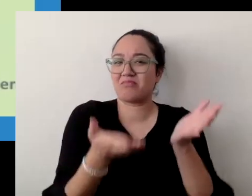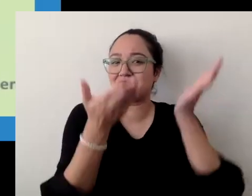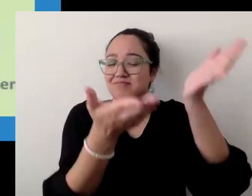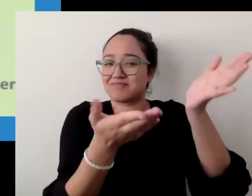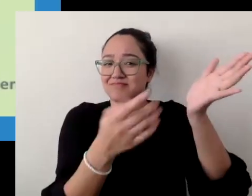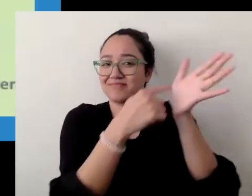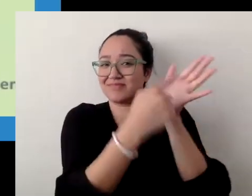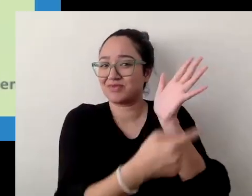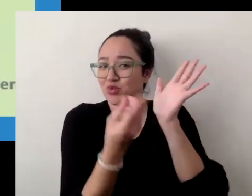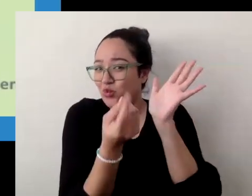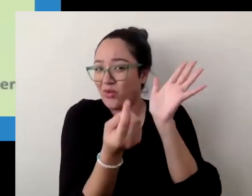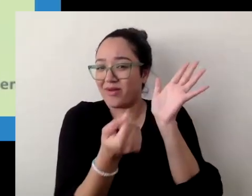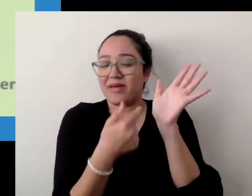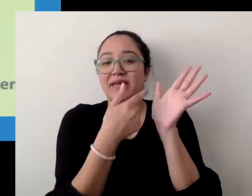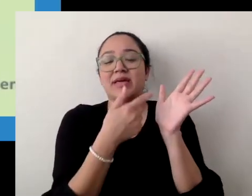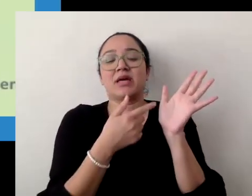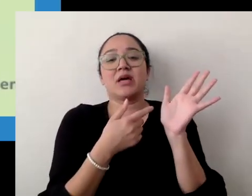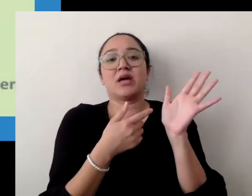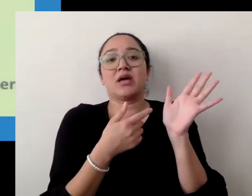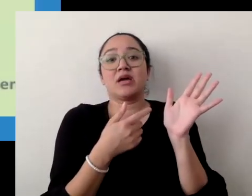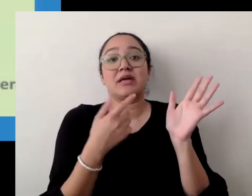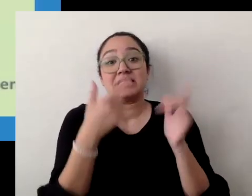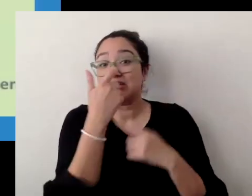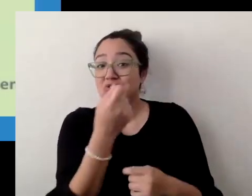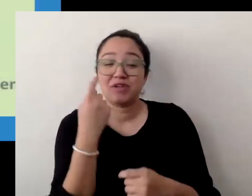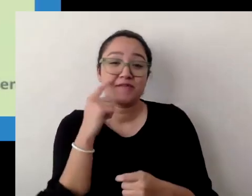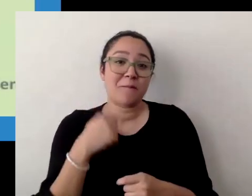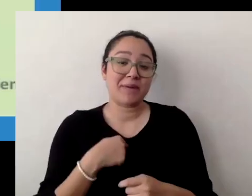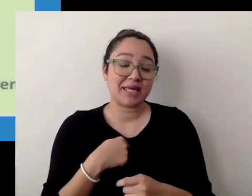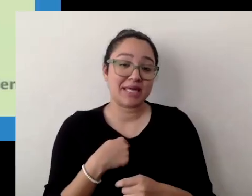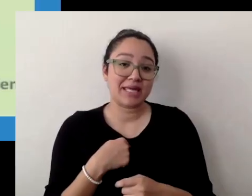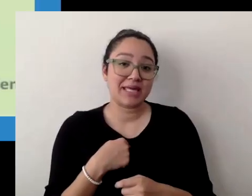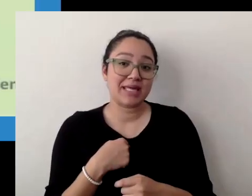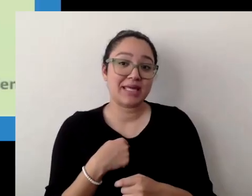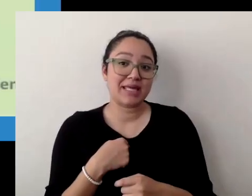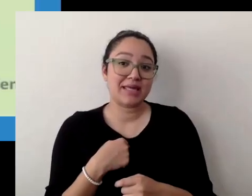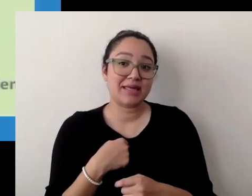And what is interesting to me is that